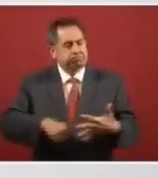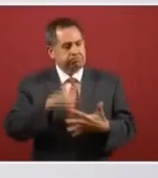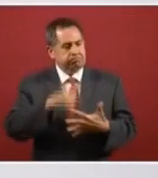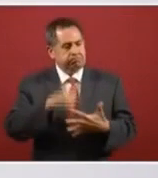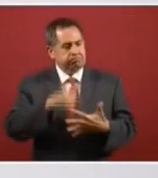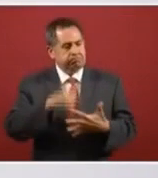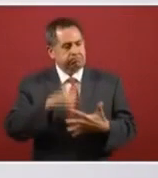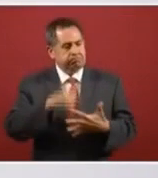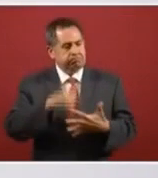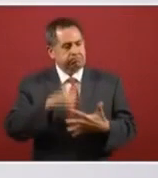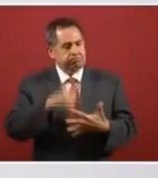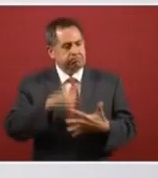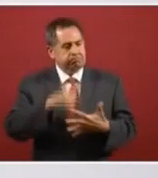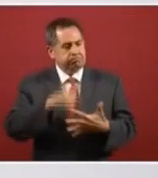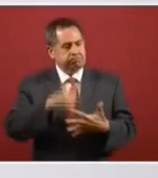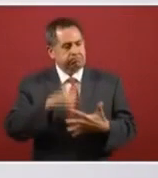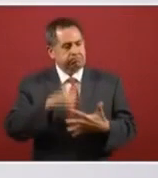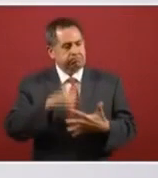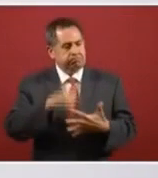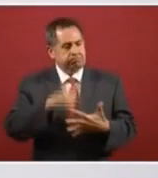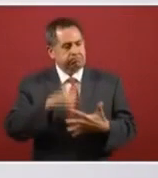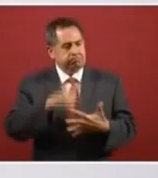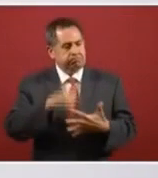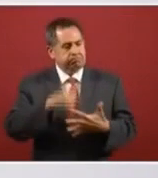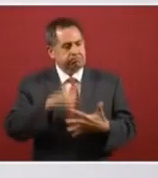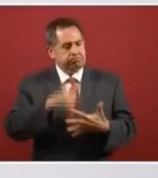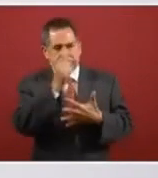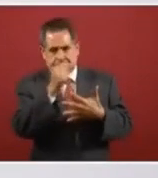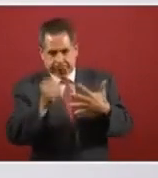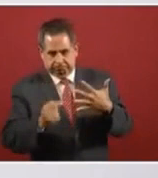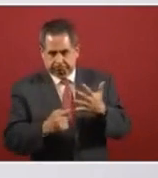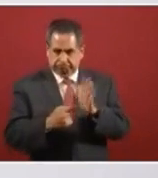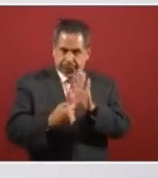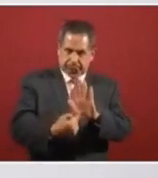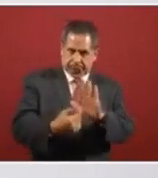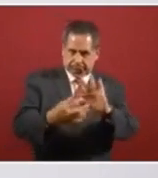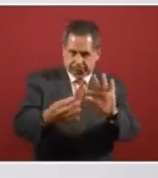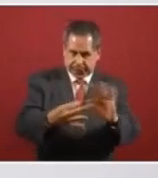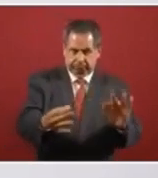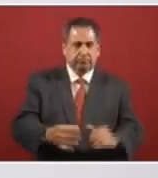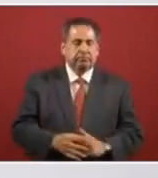and I am forming you to finish this up